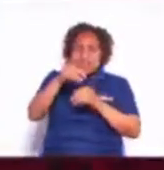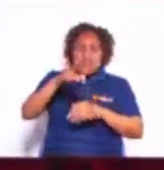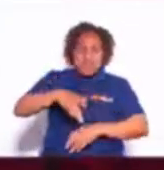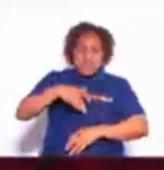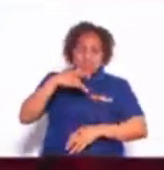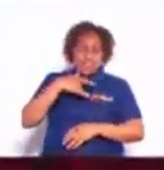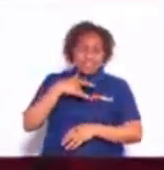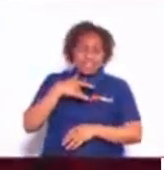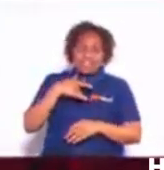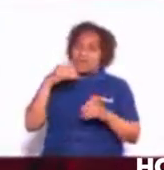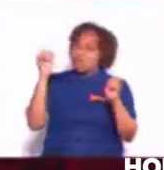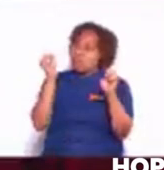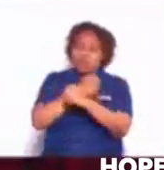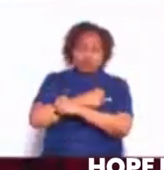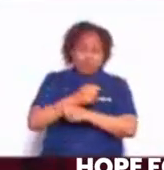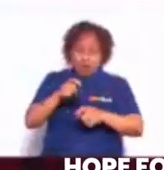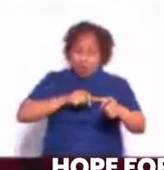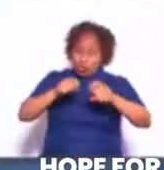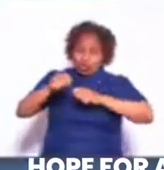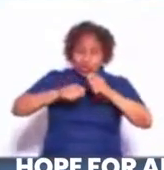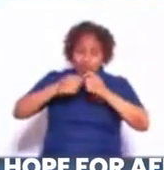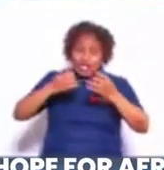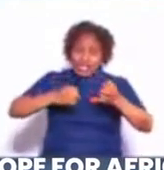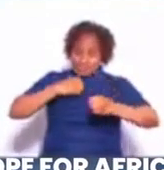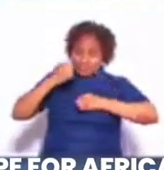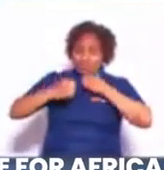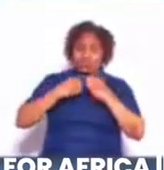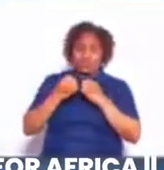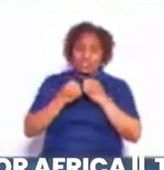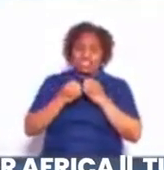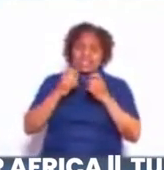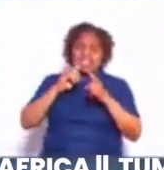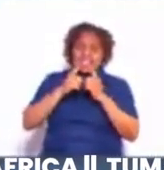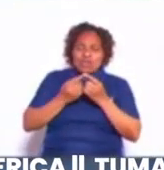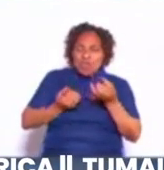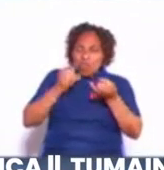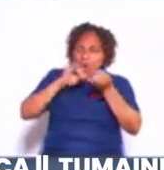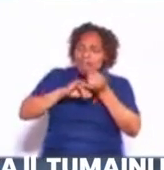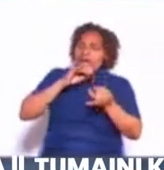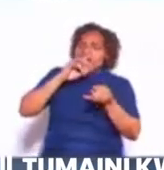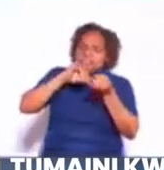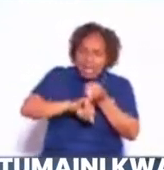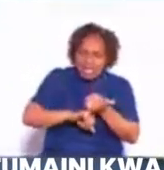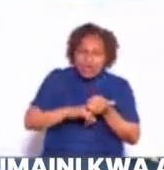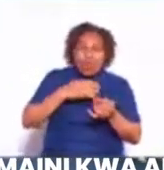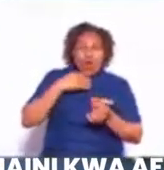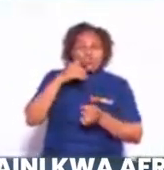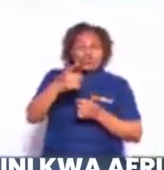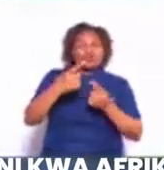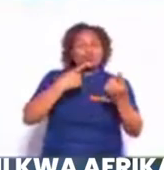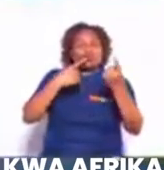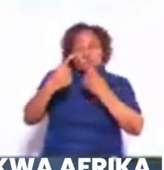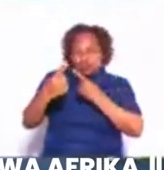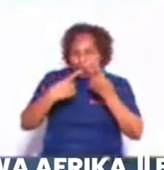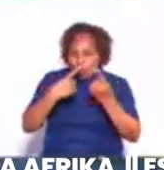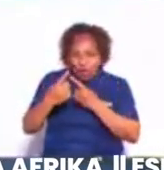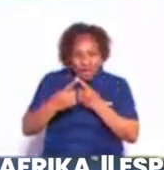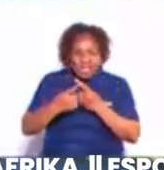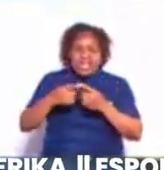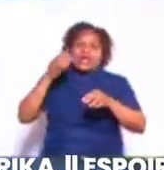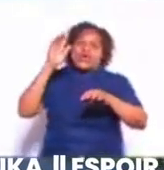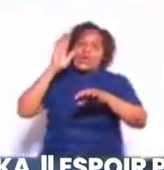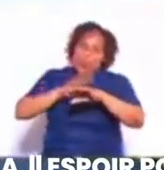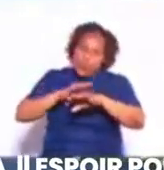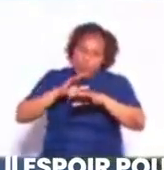if you can't control your emotion, and your wife or husband wants you to talk, it's good to